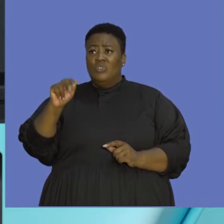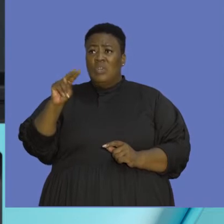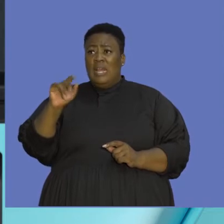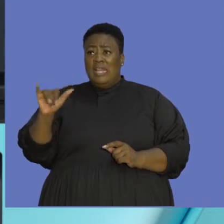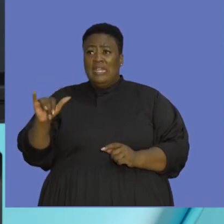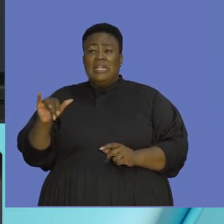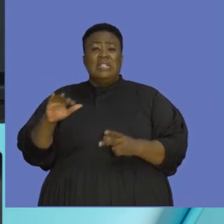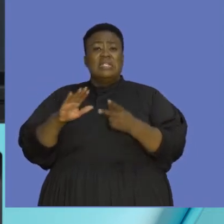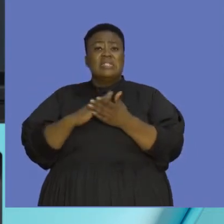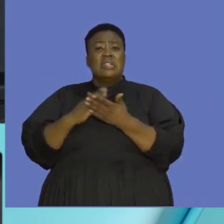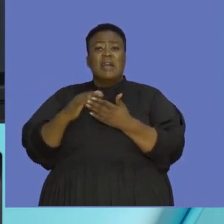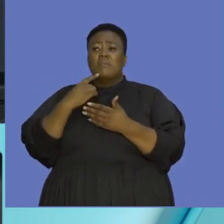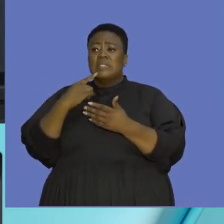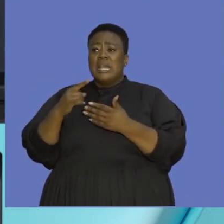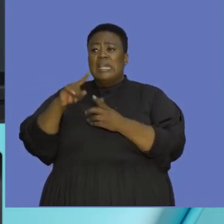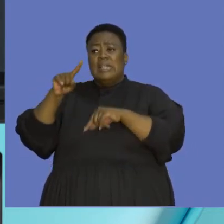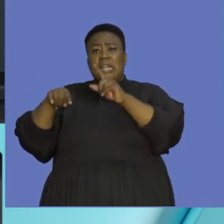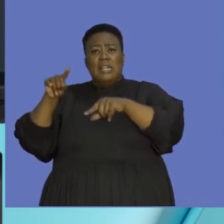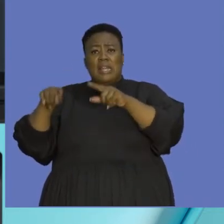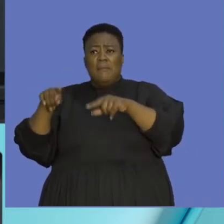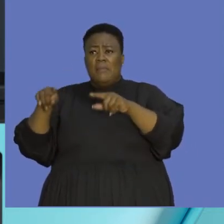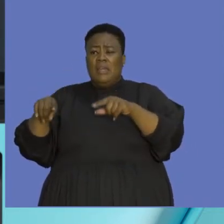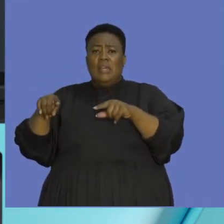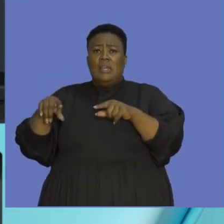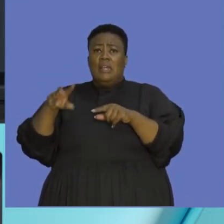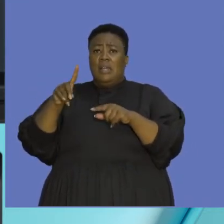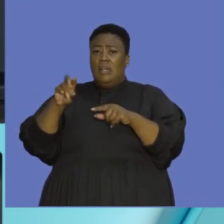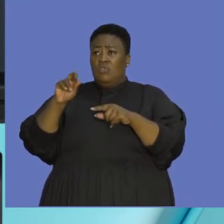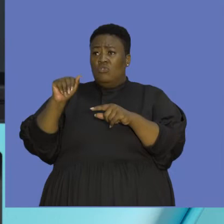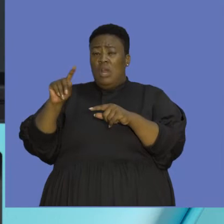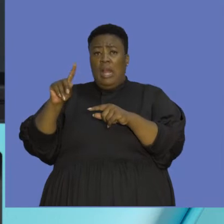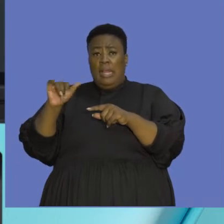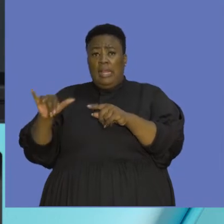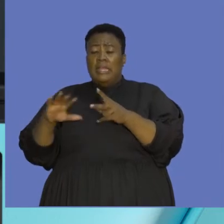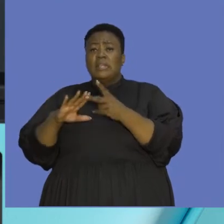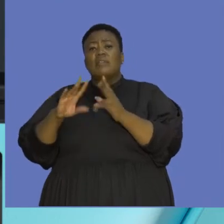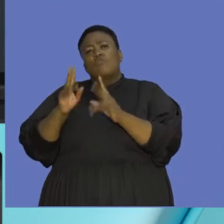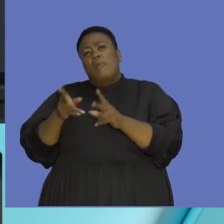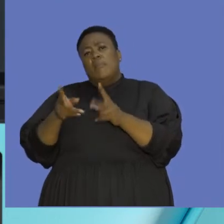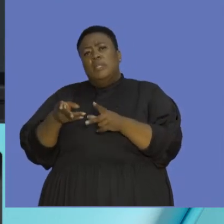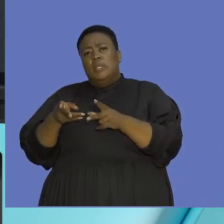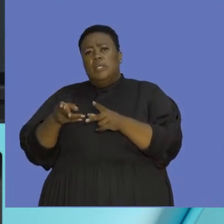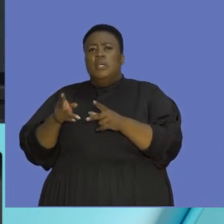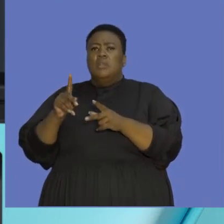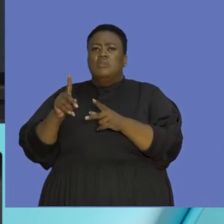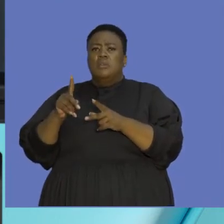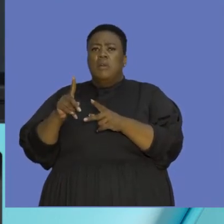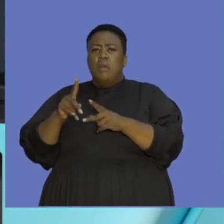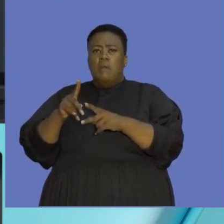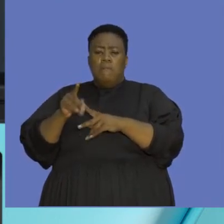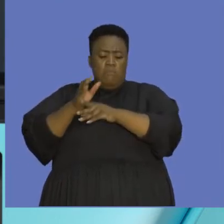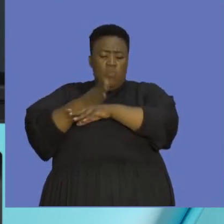dynamics trolley. It's just, this one looks like it's made out of metal. It's usually a little wooden block with wheels that can roll along a